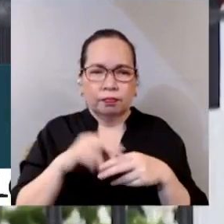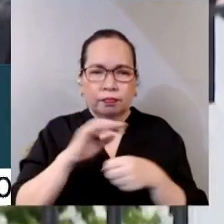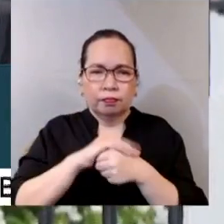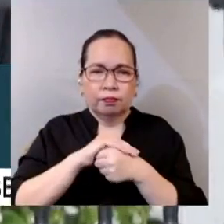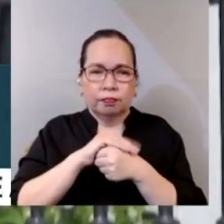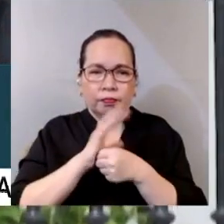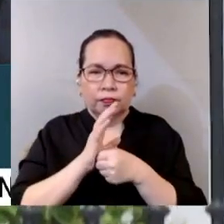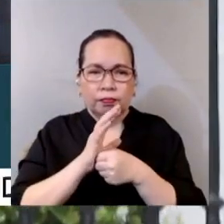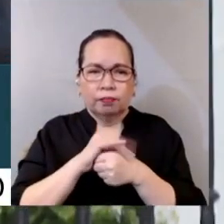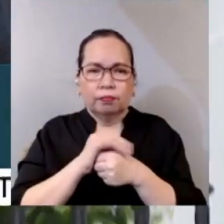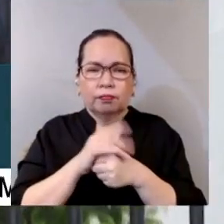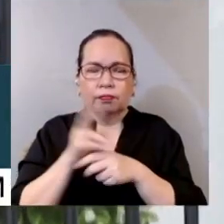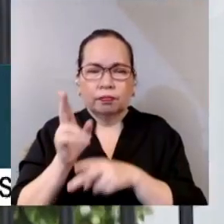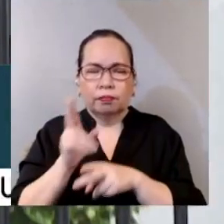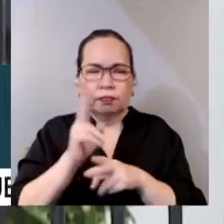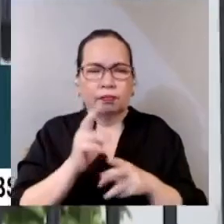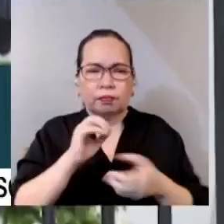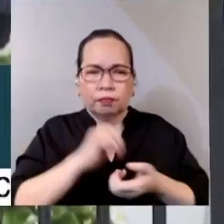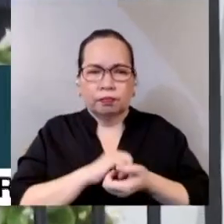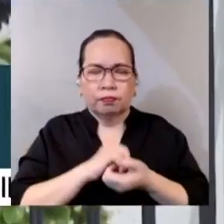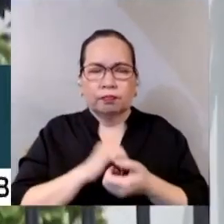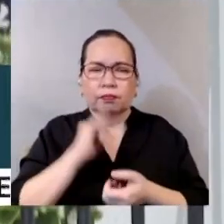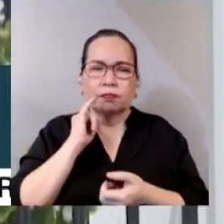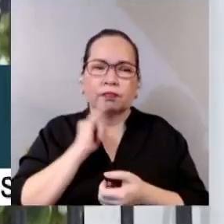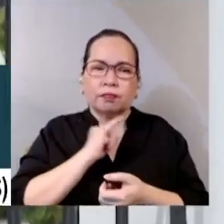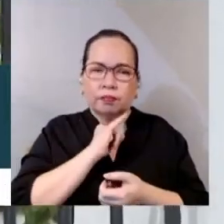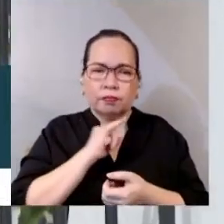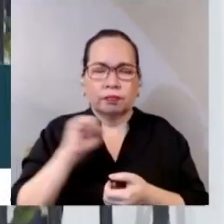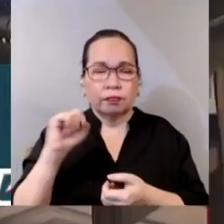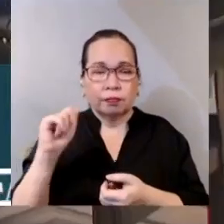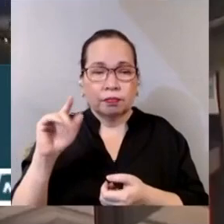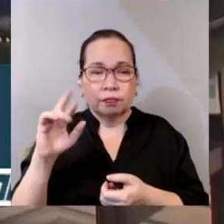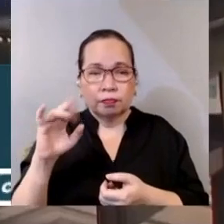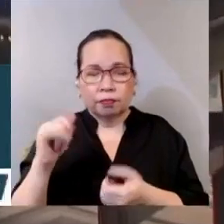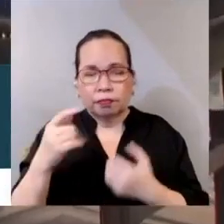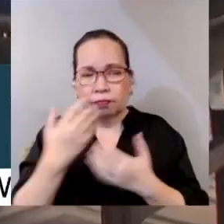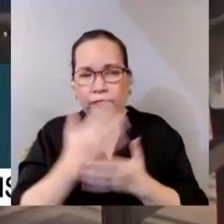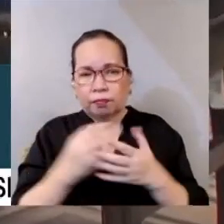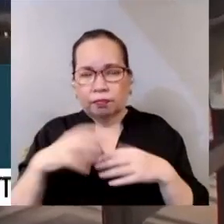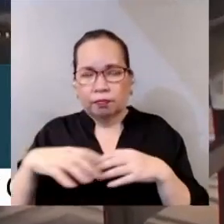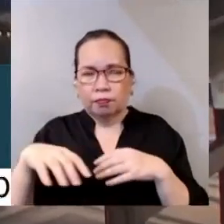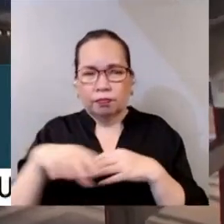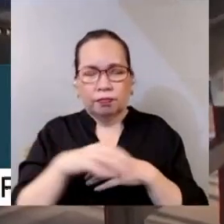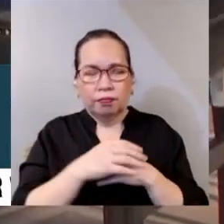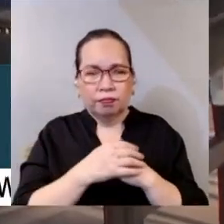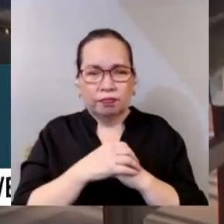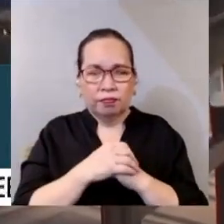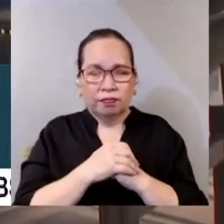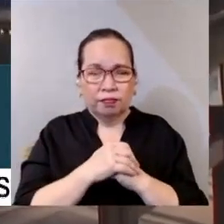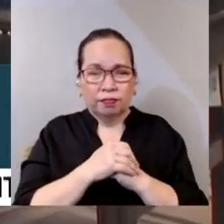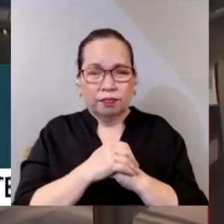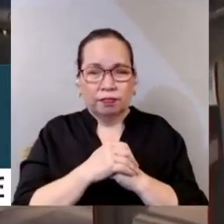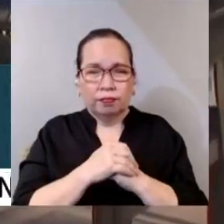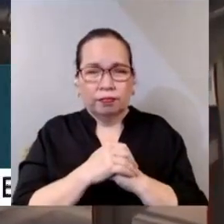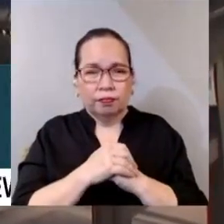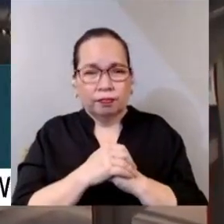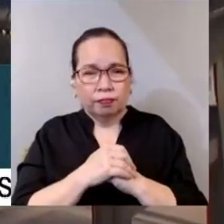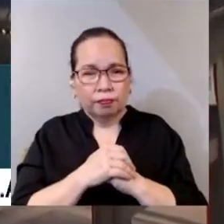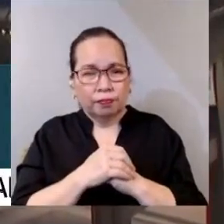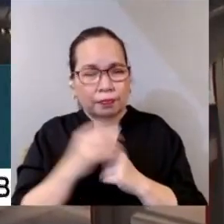normalized diplomatic ties between Israel and some of its Arab neighbors. If you and I, 10 years ago, were talking about